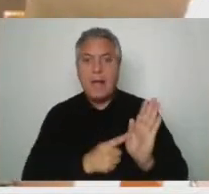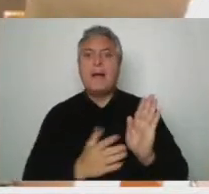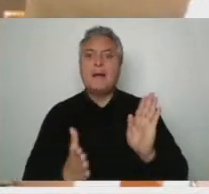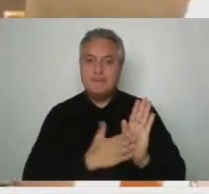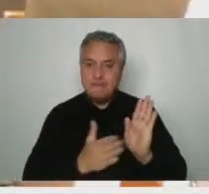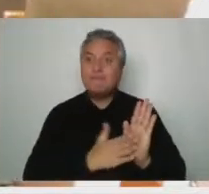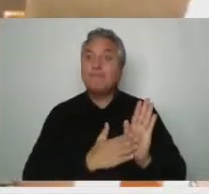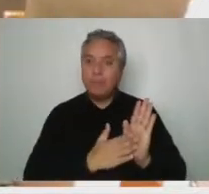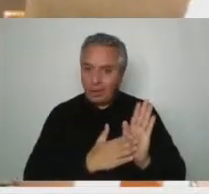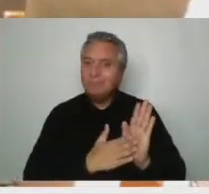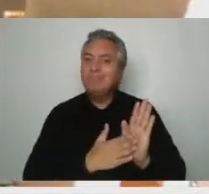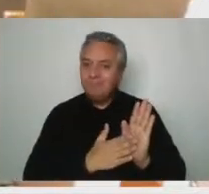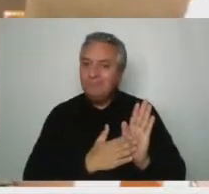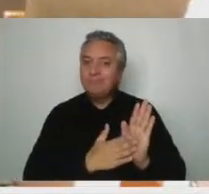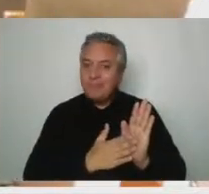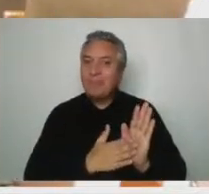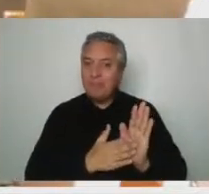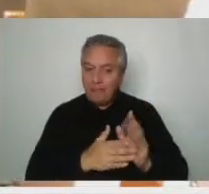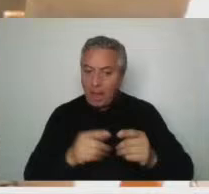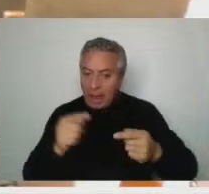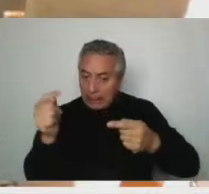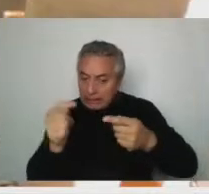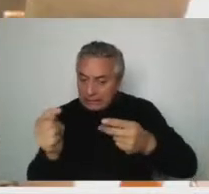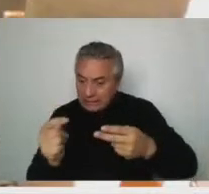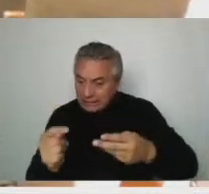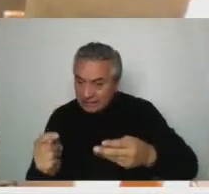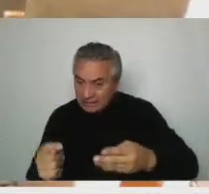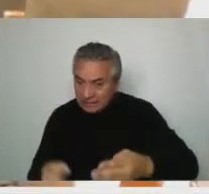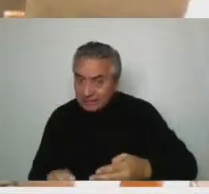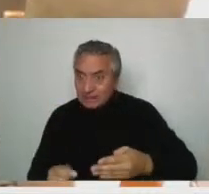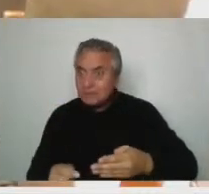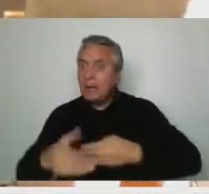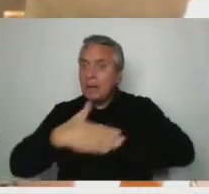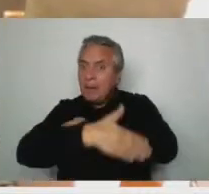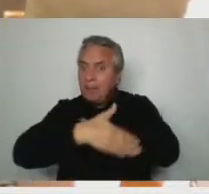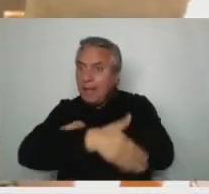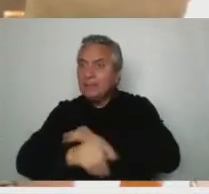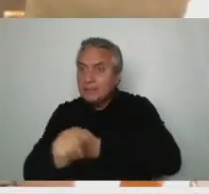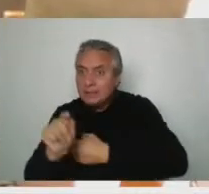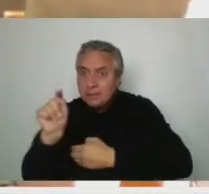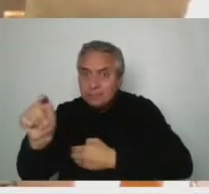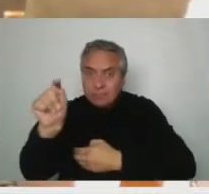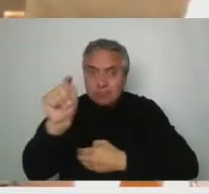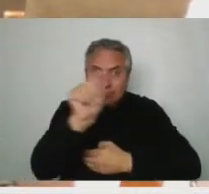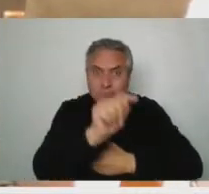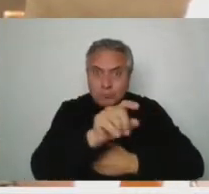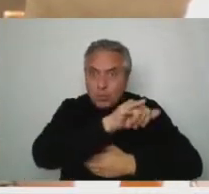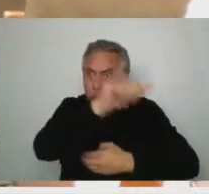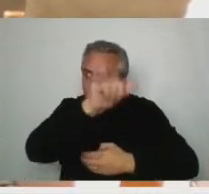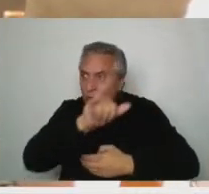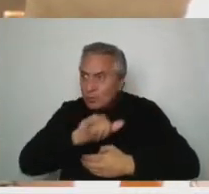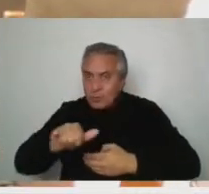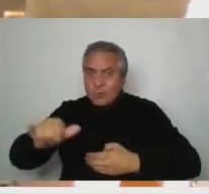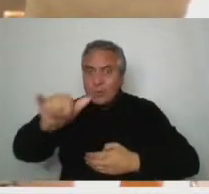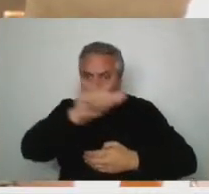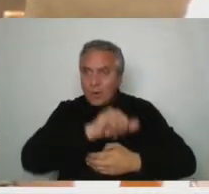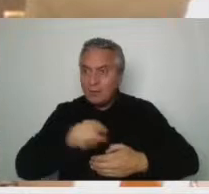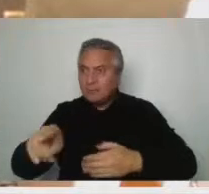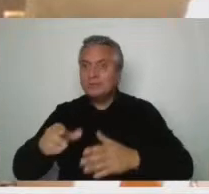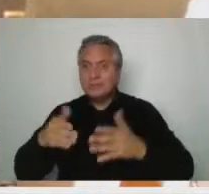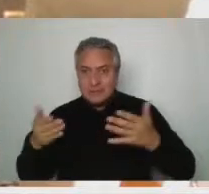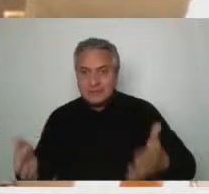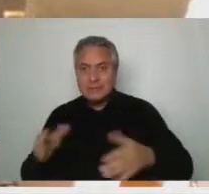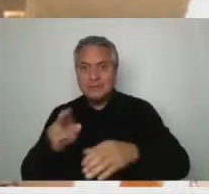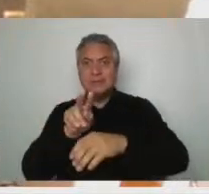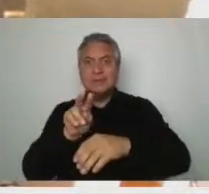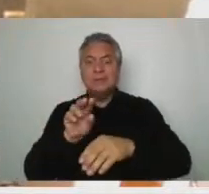clearly is what I am just saying. From many countries, these more structural phenomenon, but that are so defining for the experience